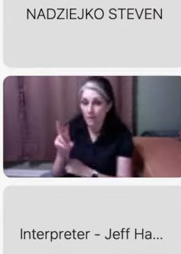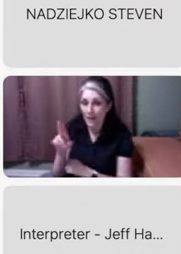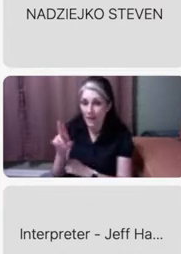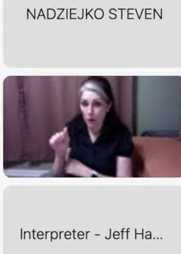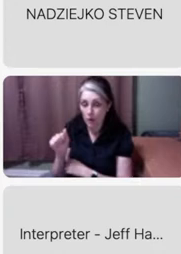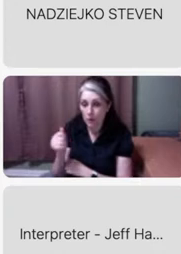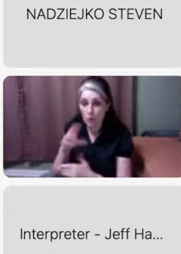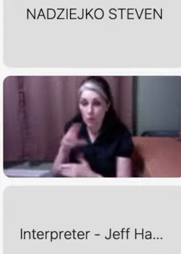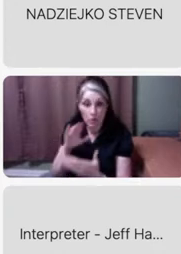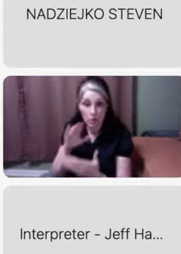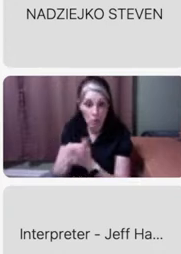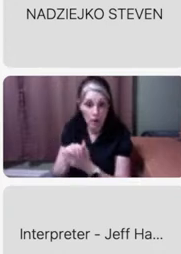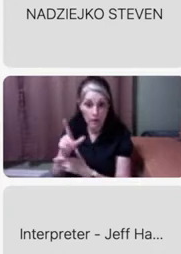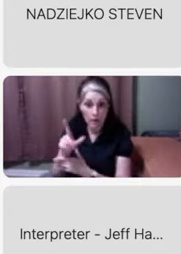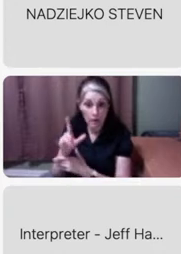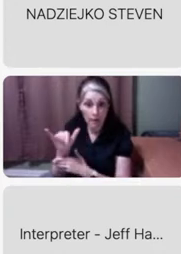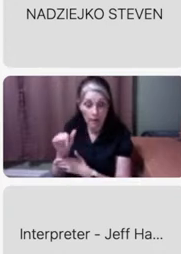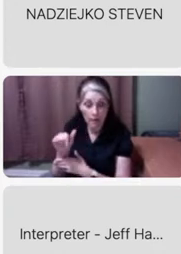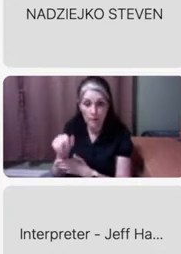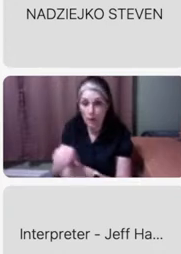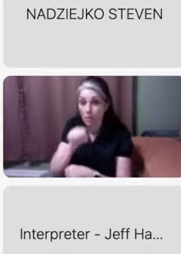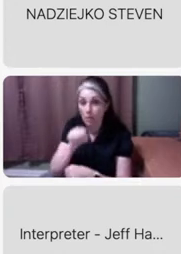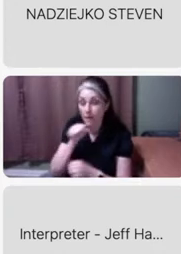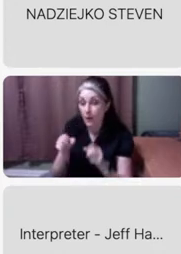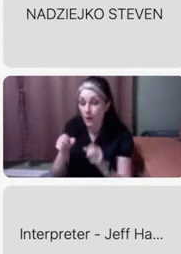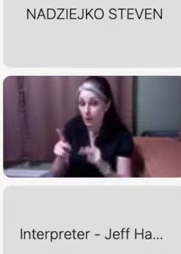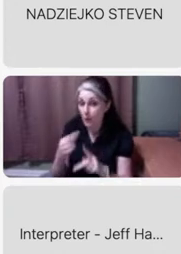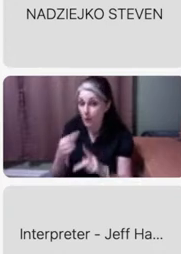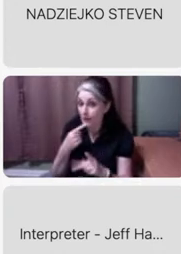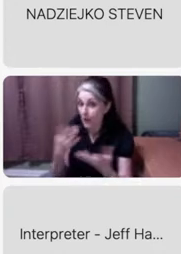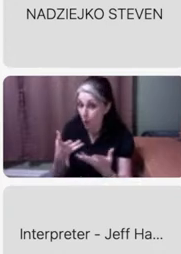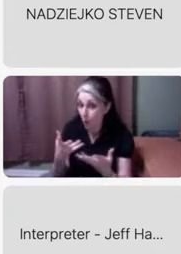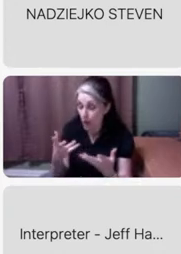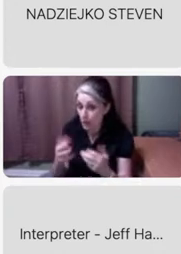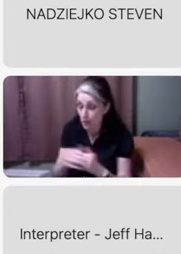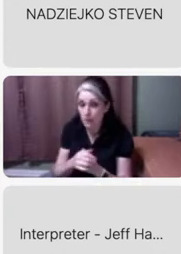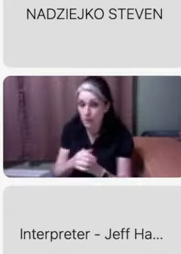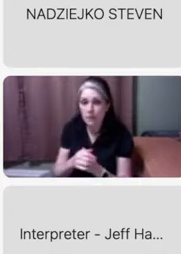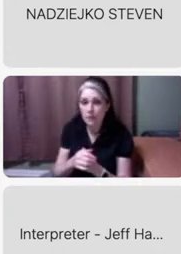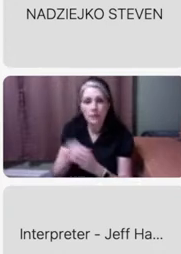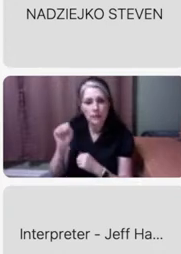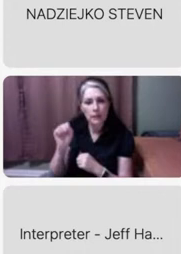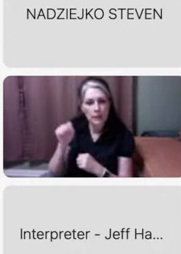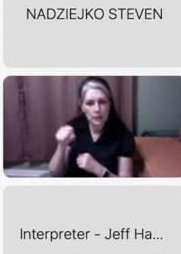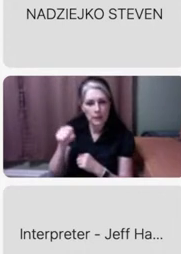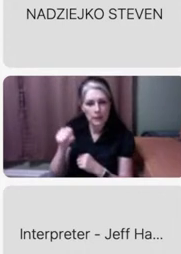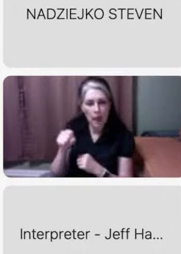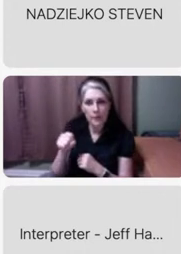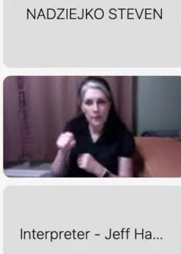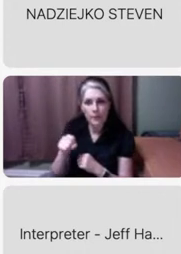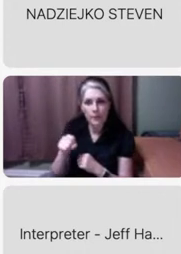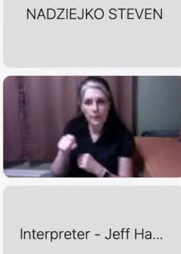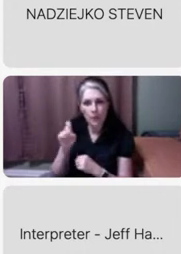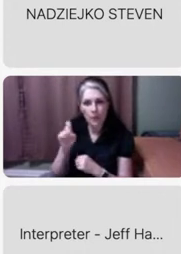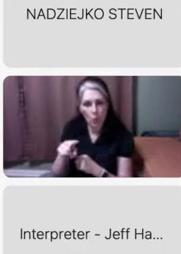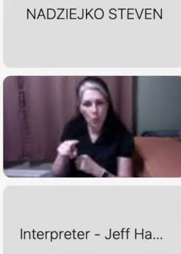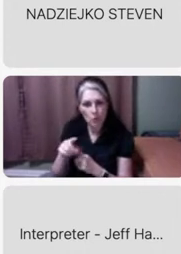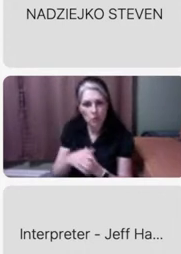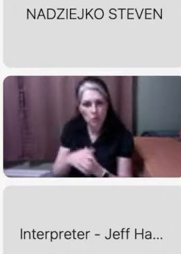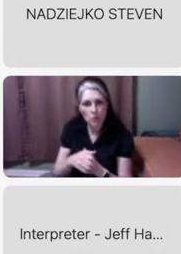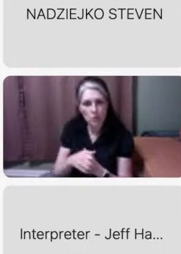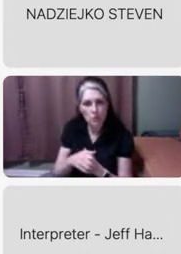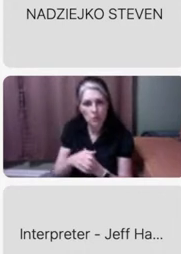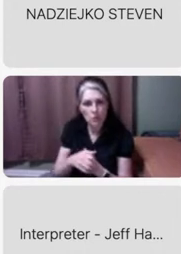love the opportunity and i i will say this that uh yeah so to answer a question about uh uh ms harold yeah